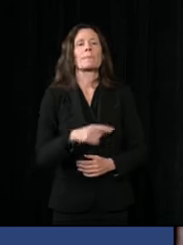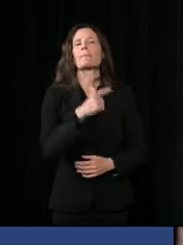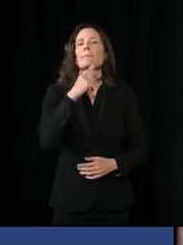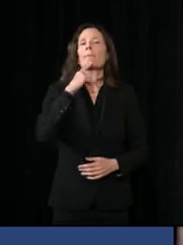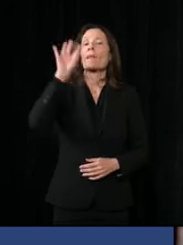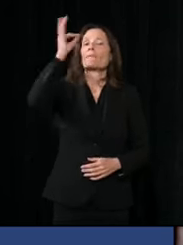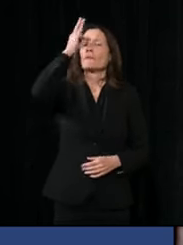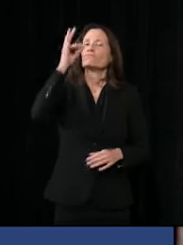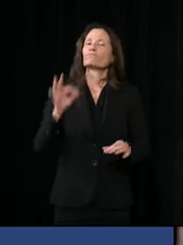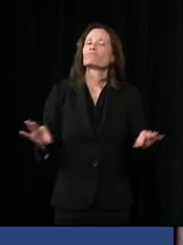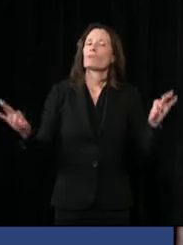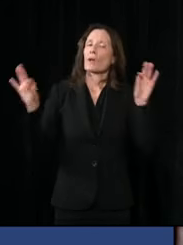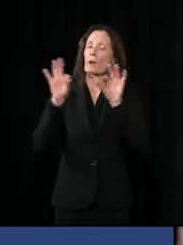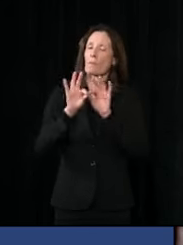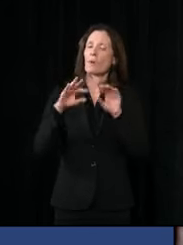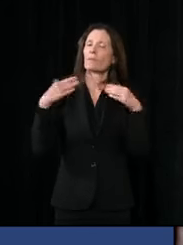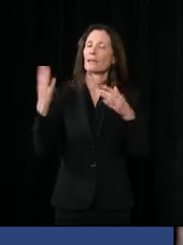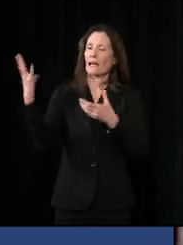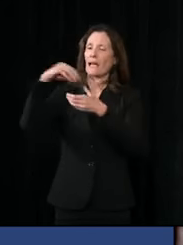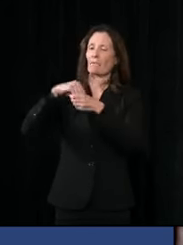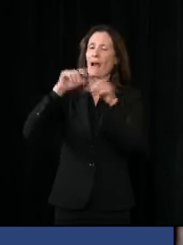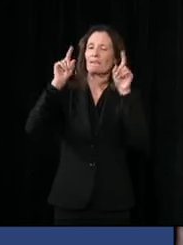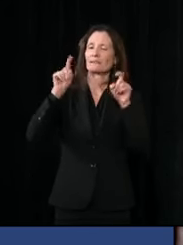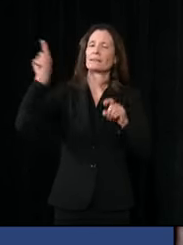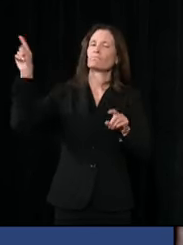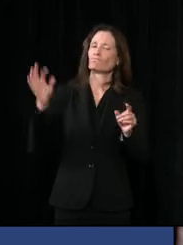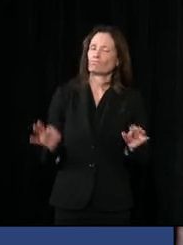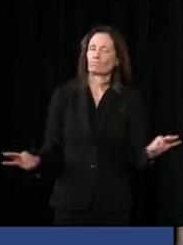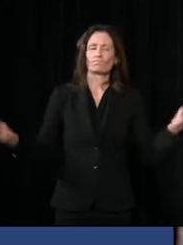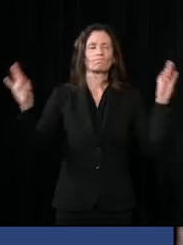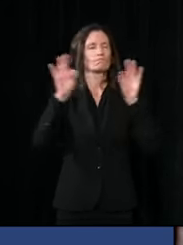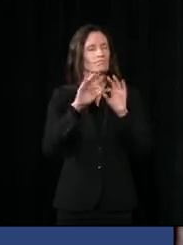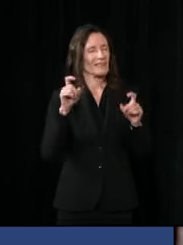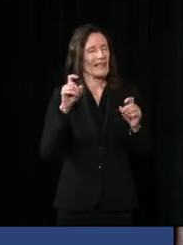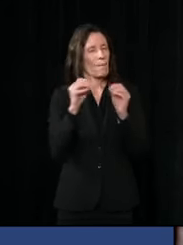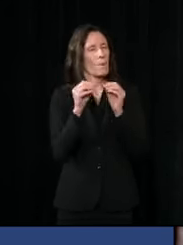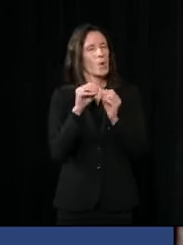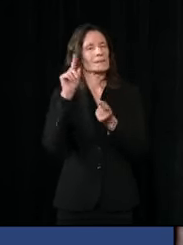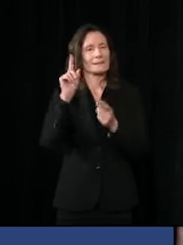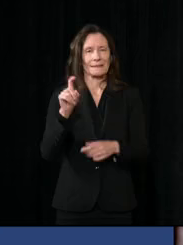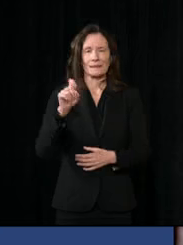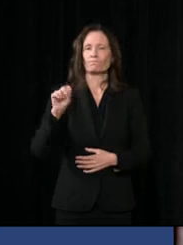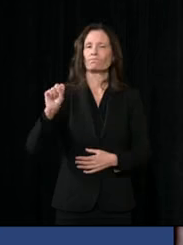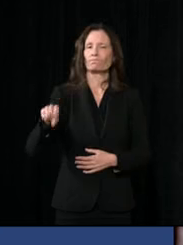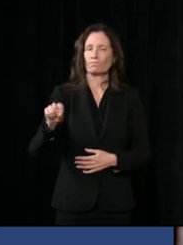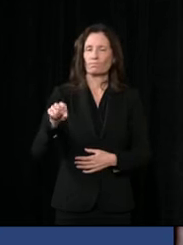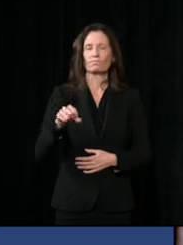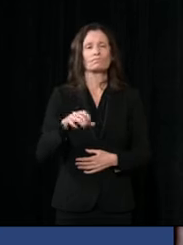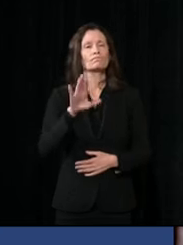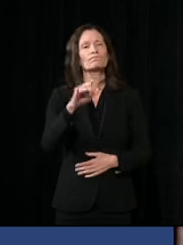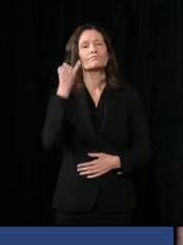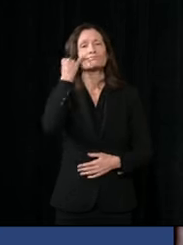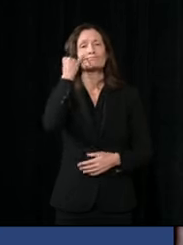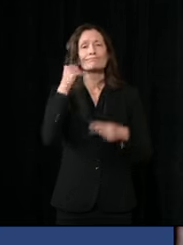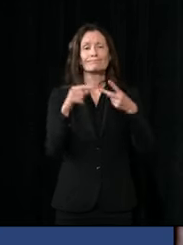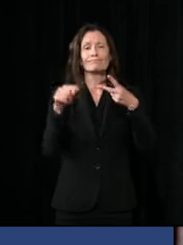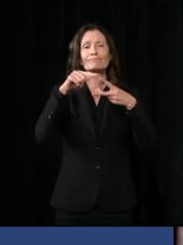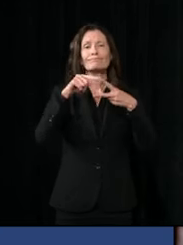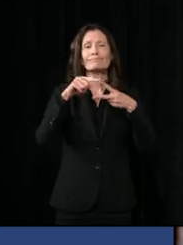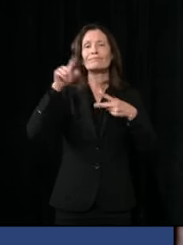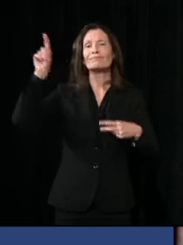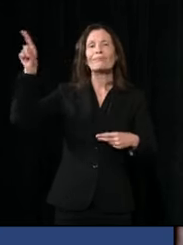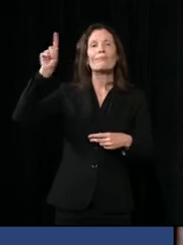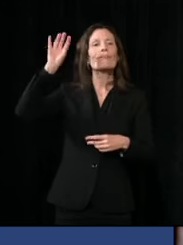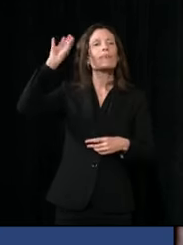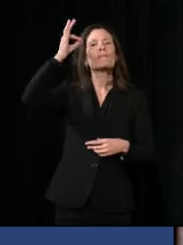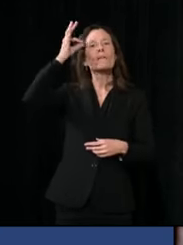I think they're actually trying to enable the states to do everything we can to increase testing within